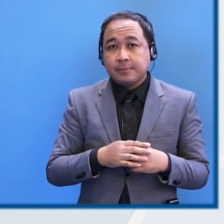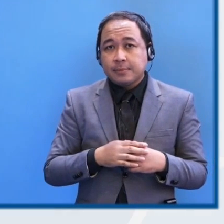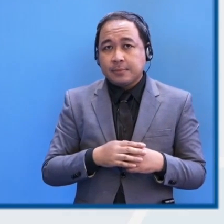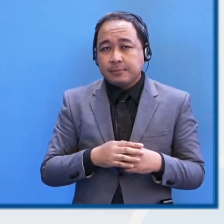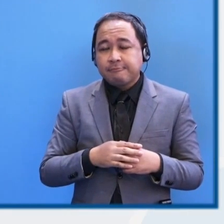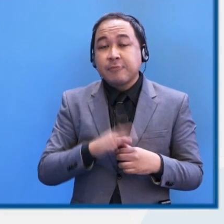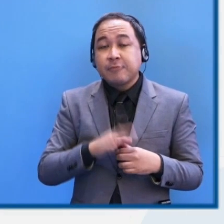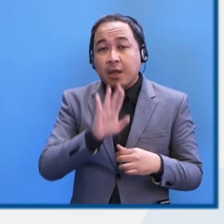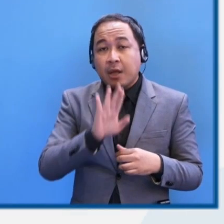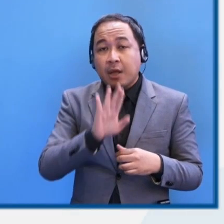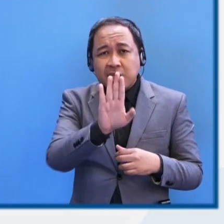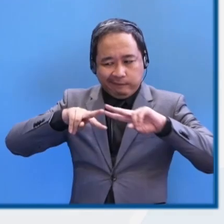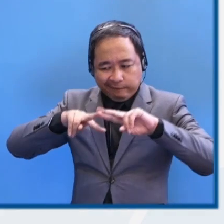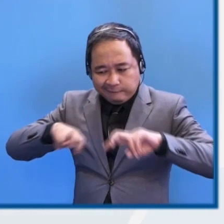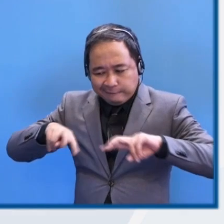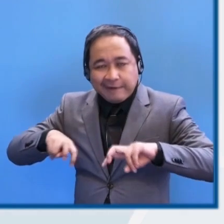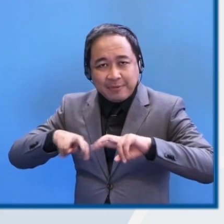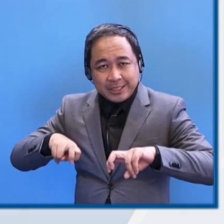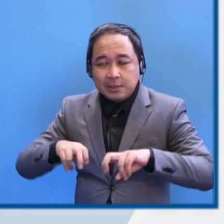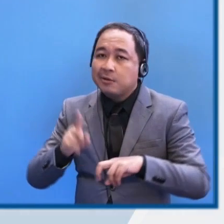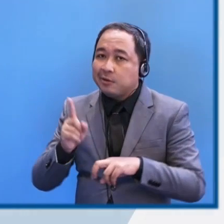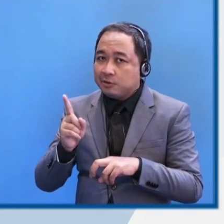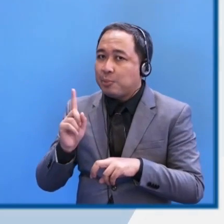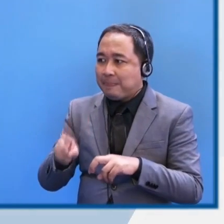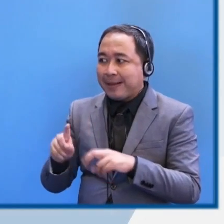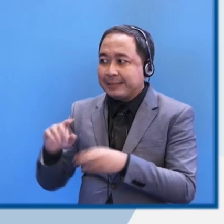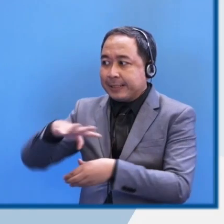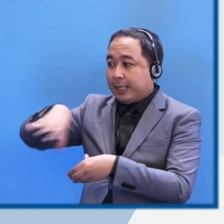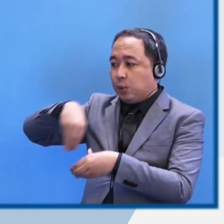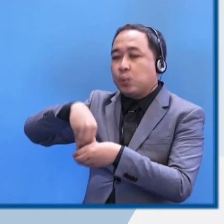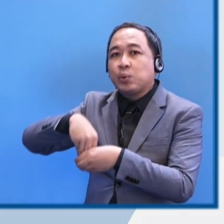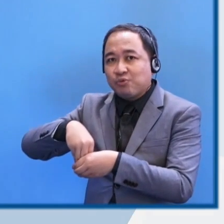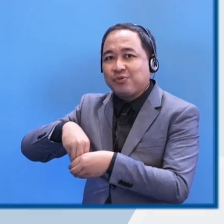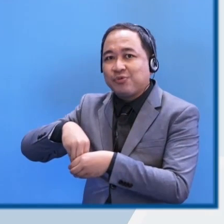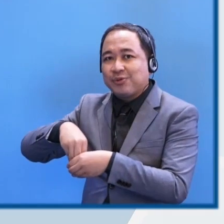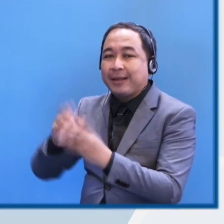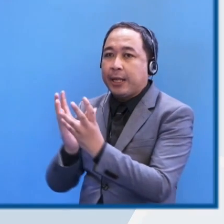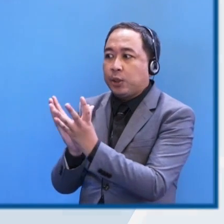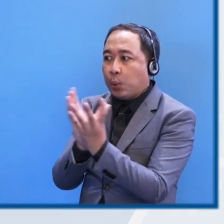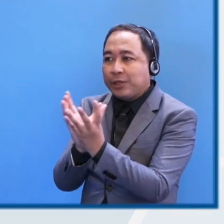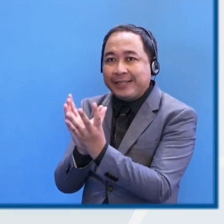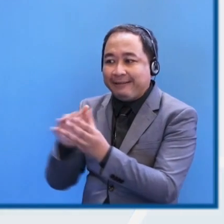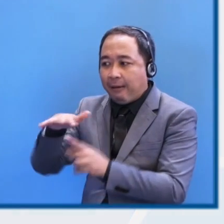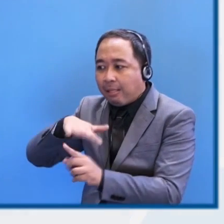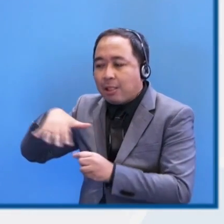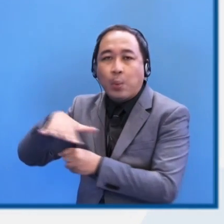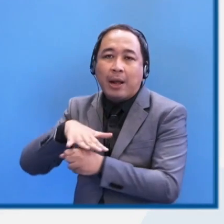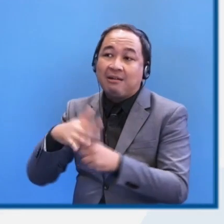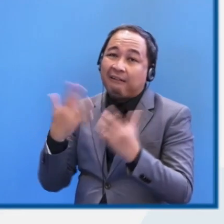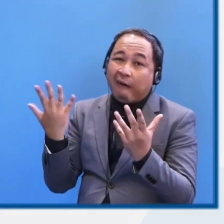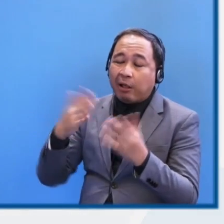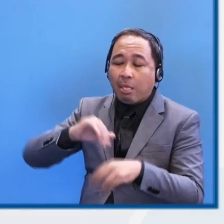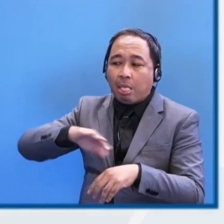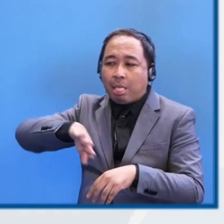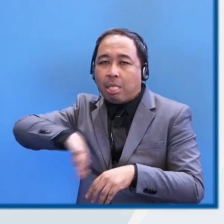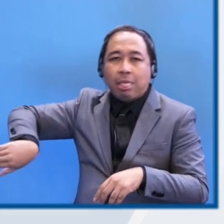findings of local inclusion or the lack of it, and people feeling maybe that certain things were invisible or